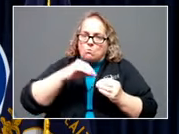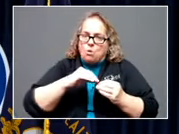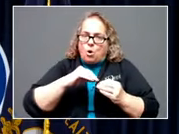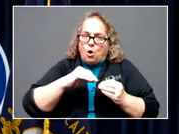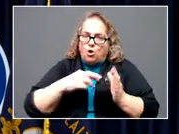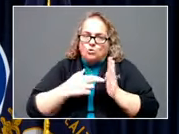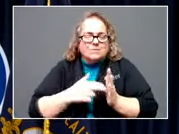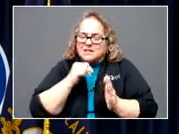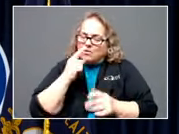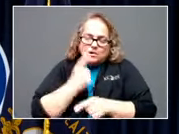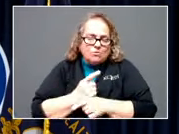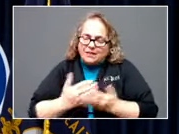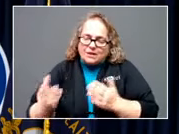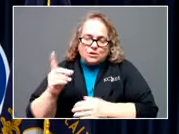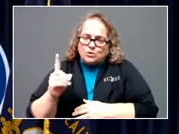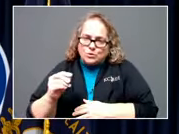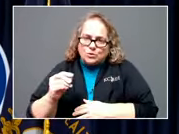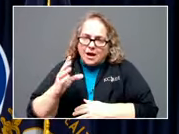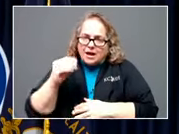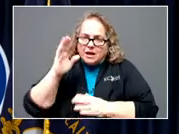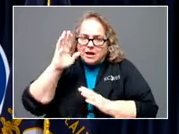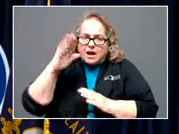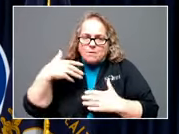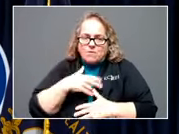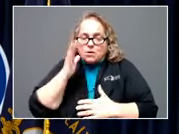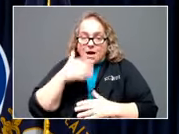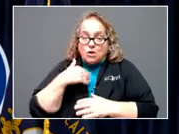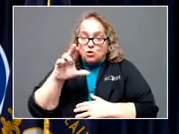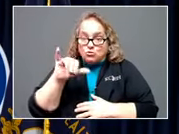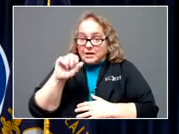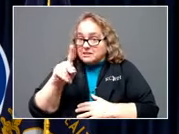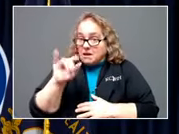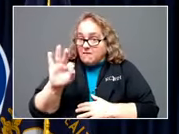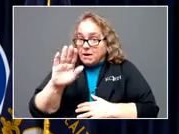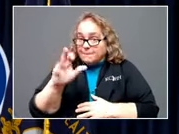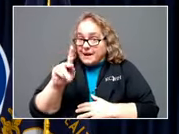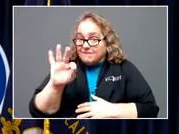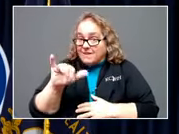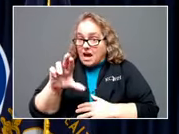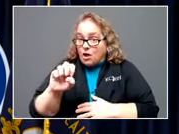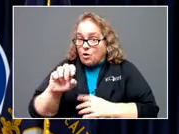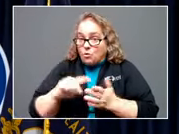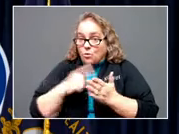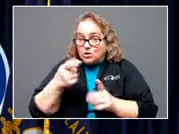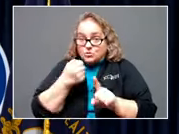do. And I think it has a risk of backfiring once you reach that stage. Could you